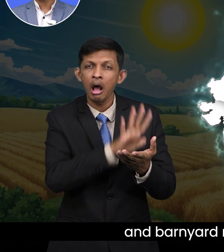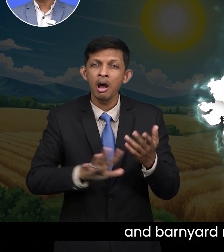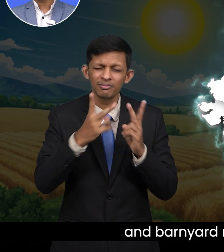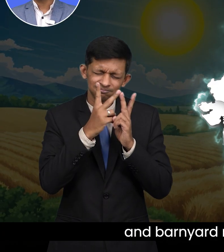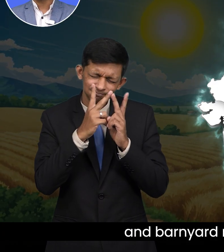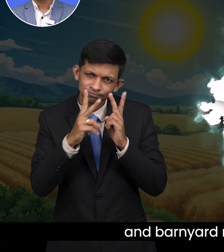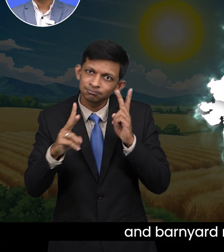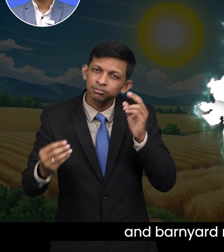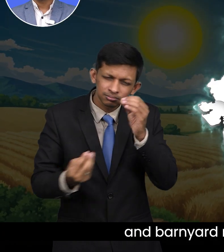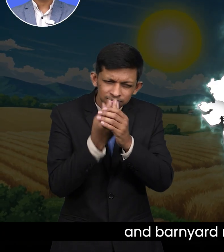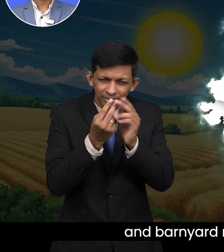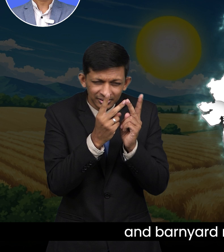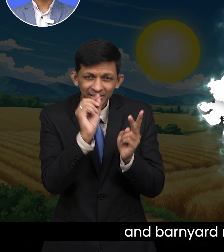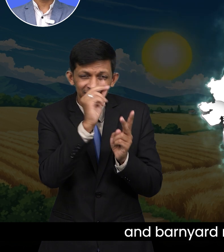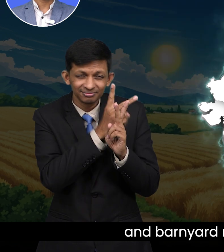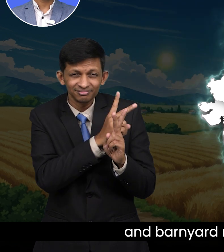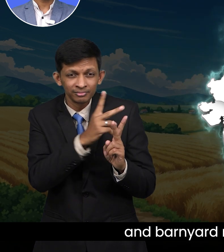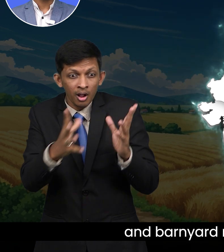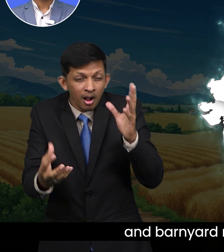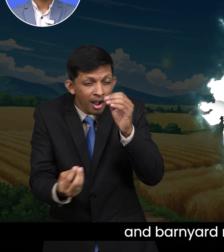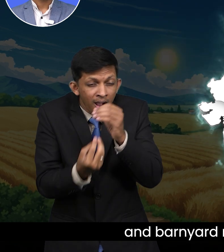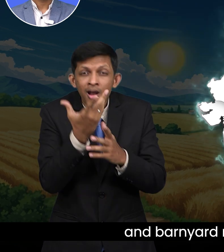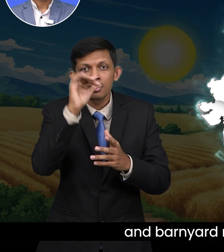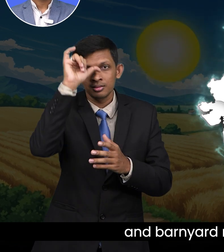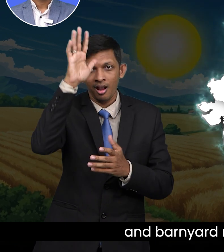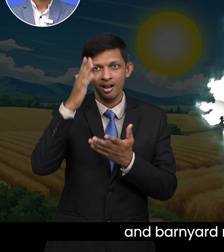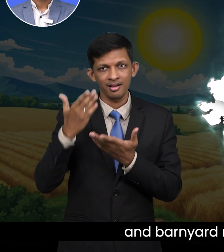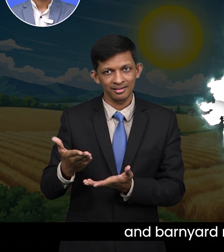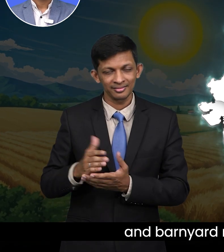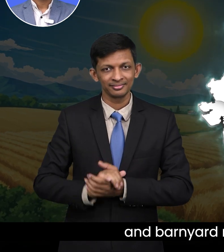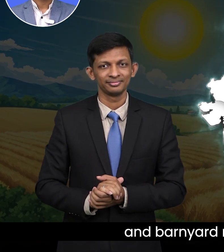and barnyard millet are also grown in India.